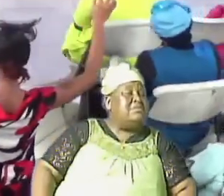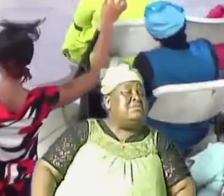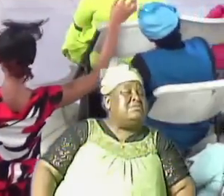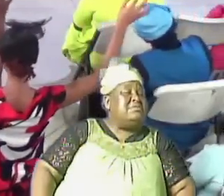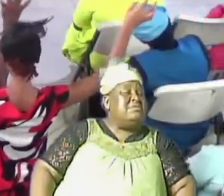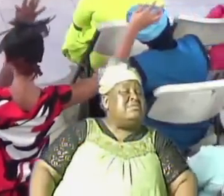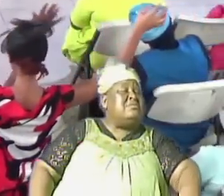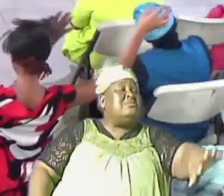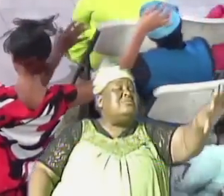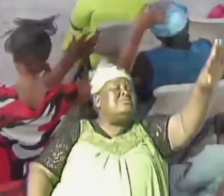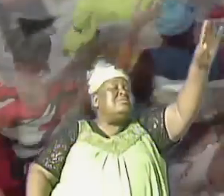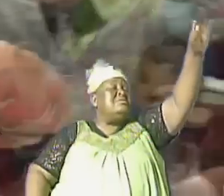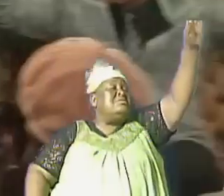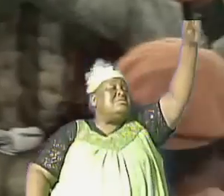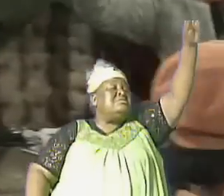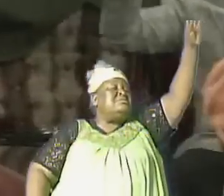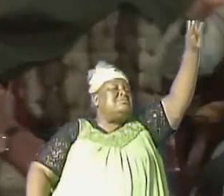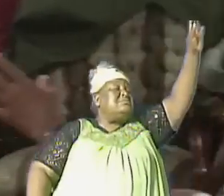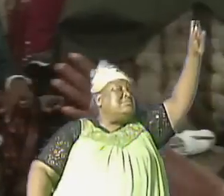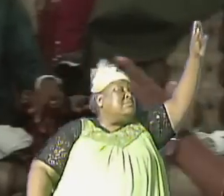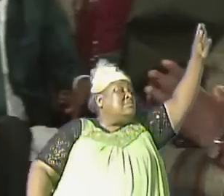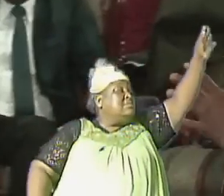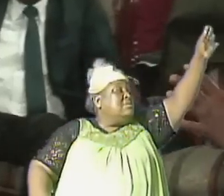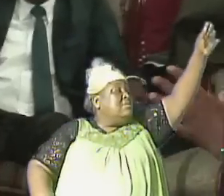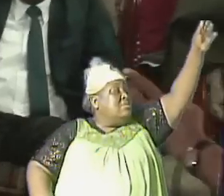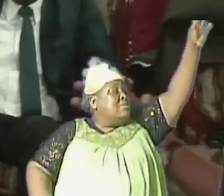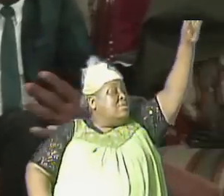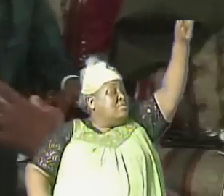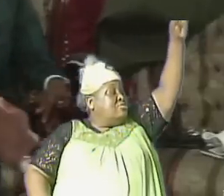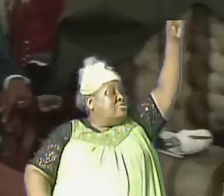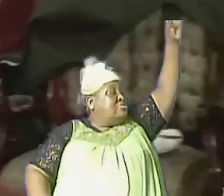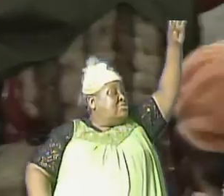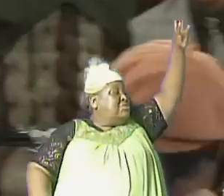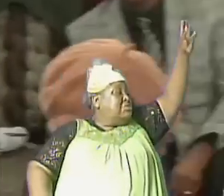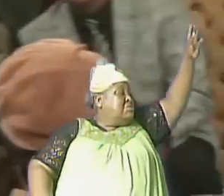you, Jesus. I feel you, Jesus.